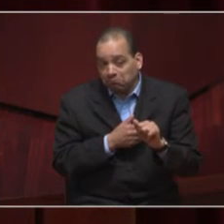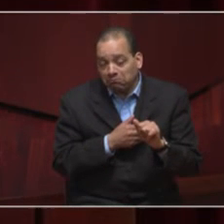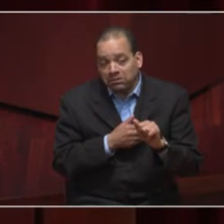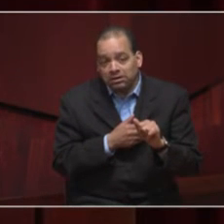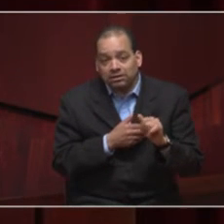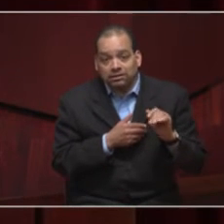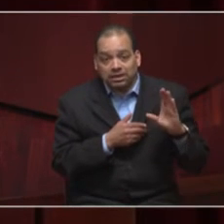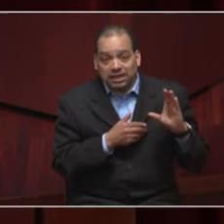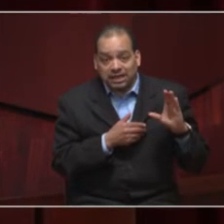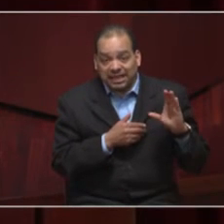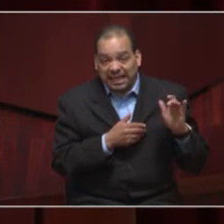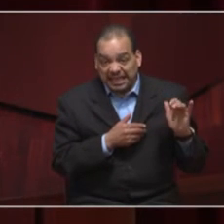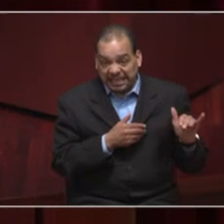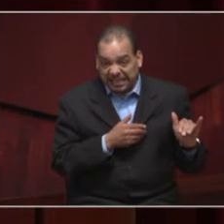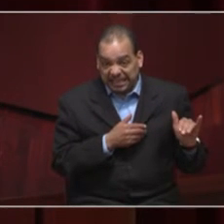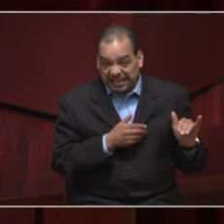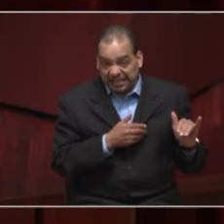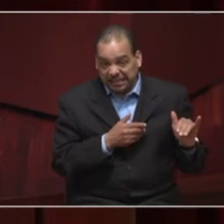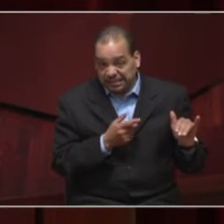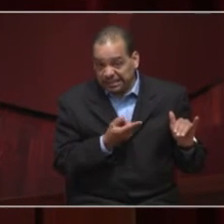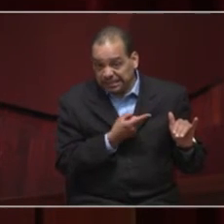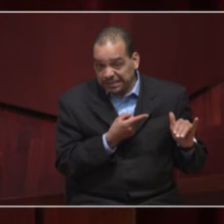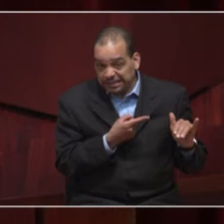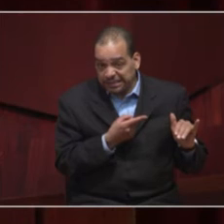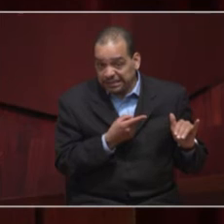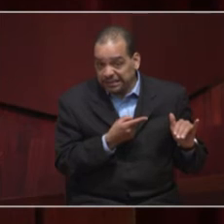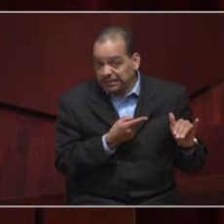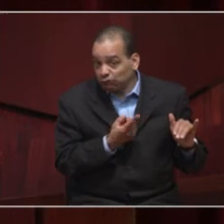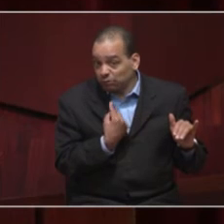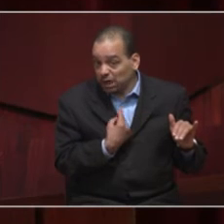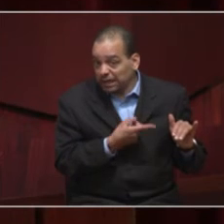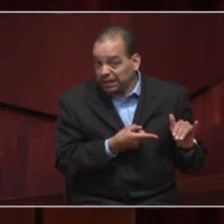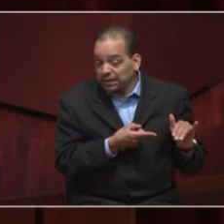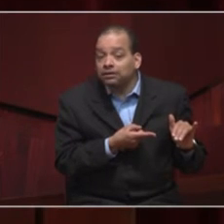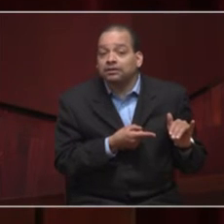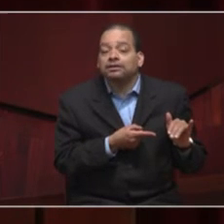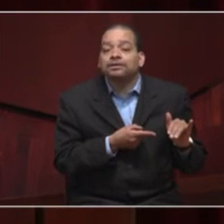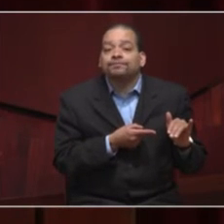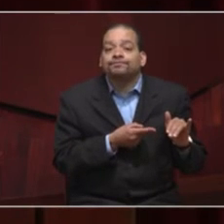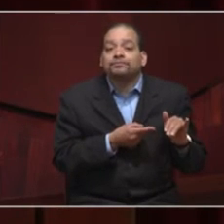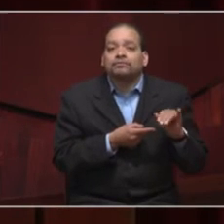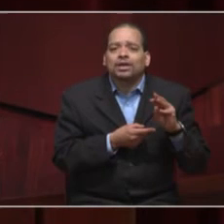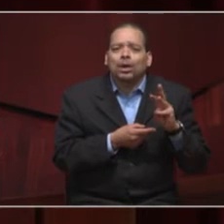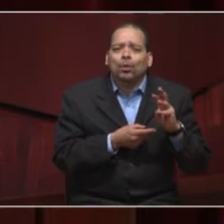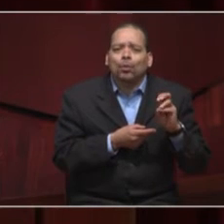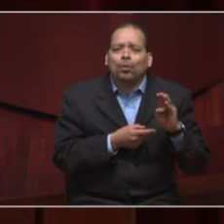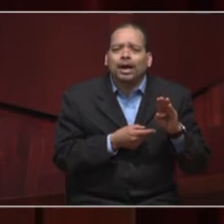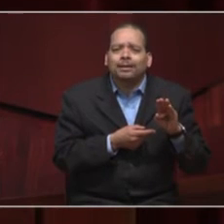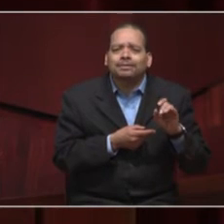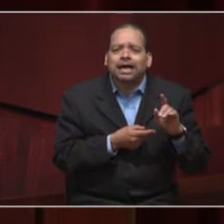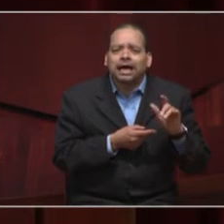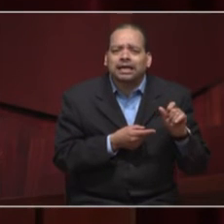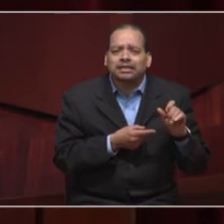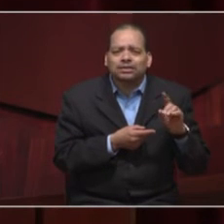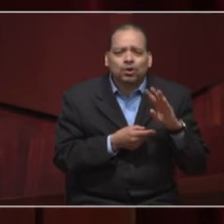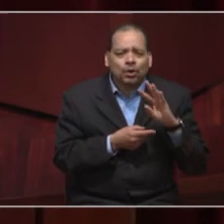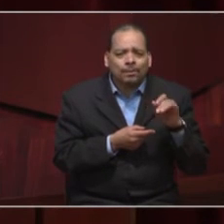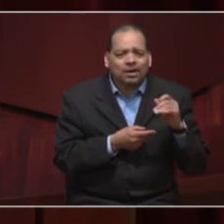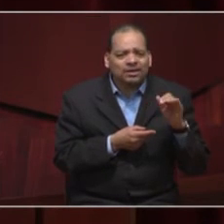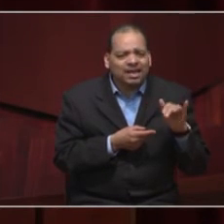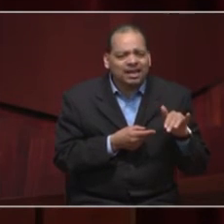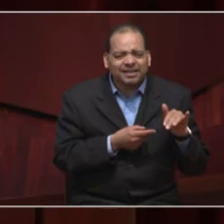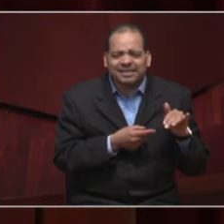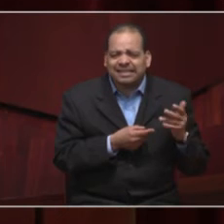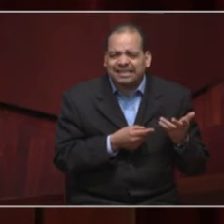Kathy very quickly. Kathy? On the website that talks about that, NARA